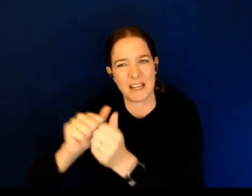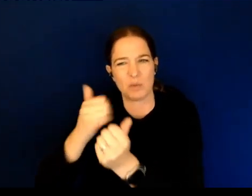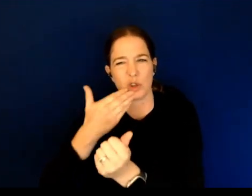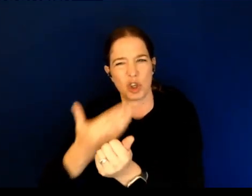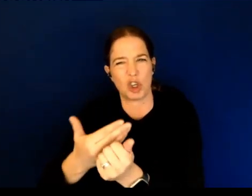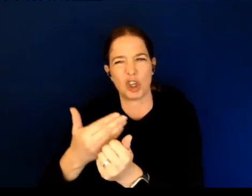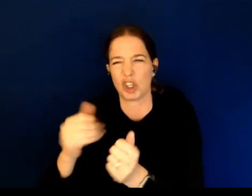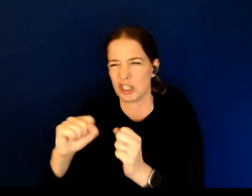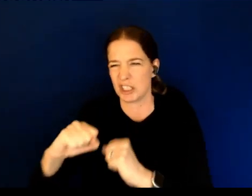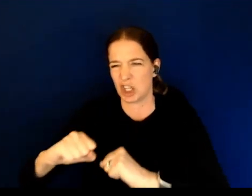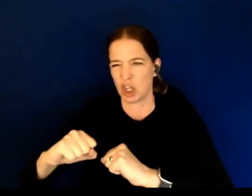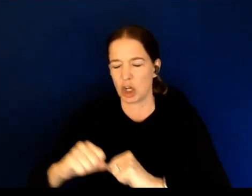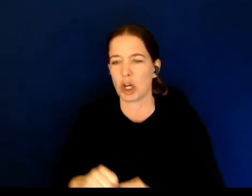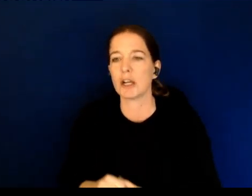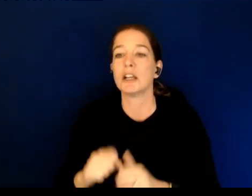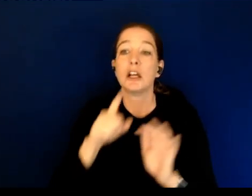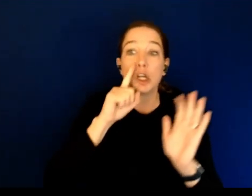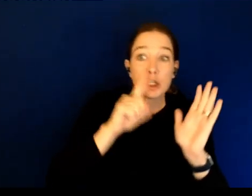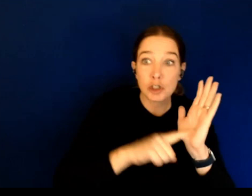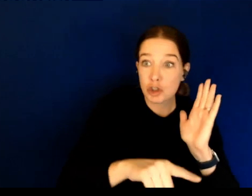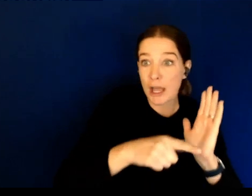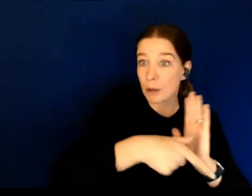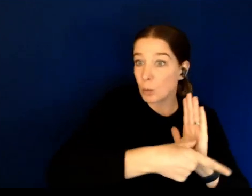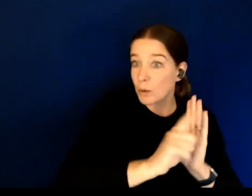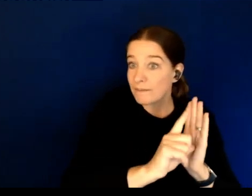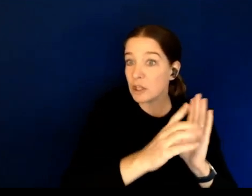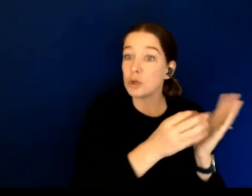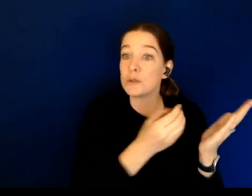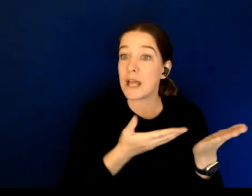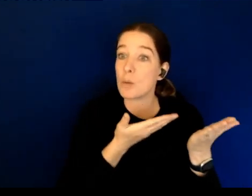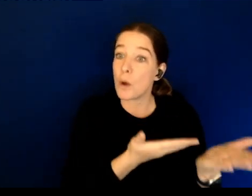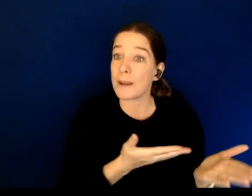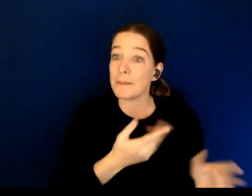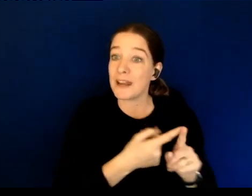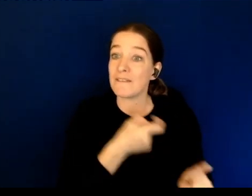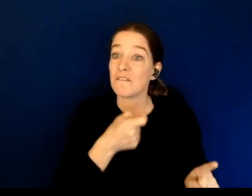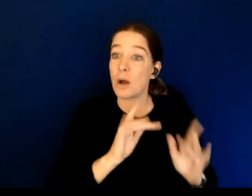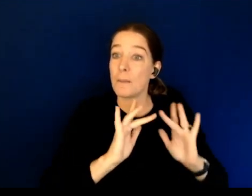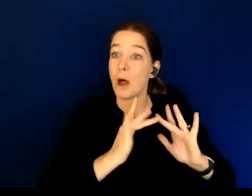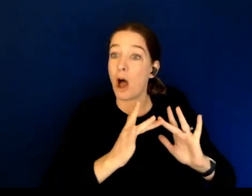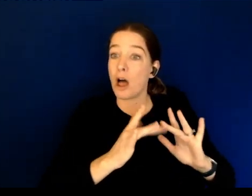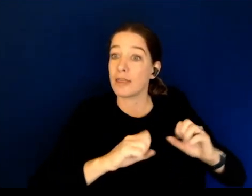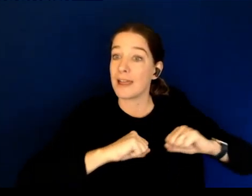Check user reviews and recommendations from cybersecurity experts.